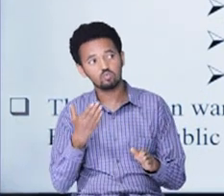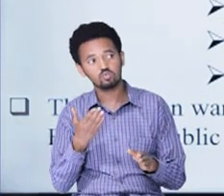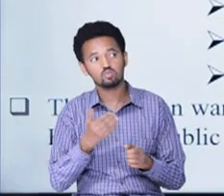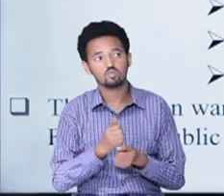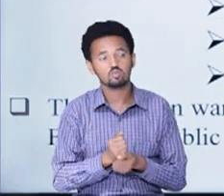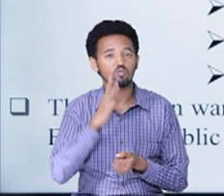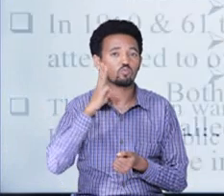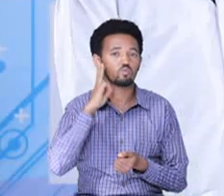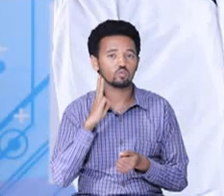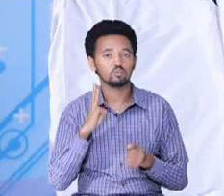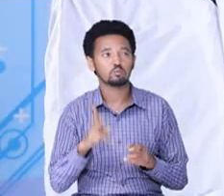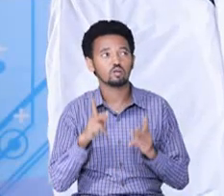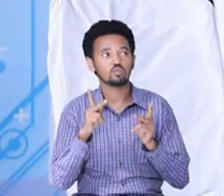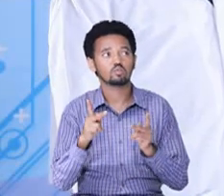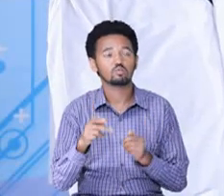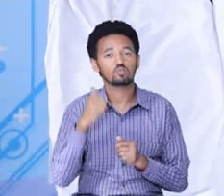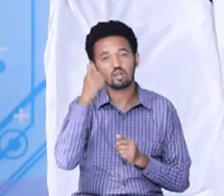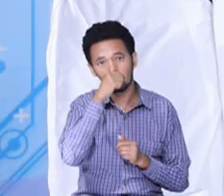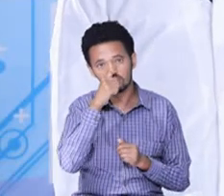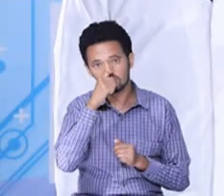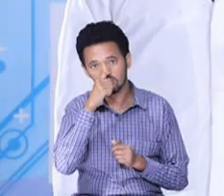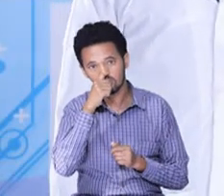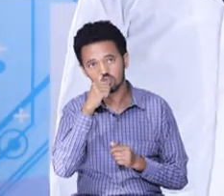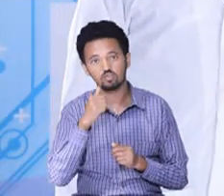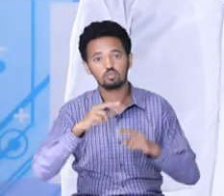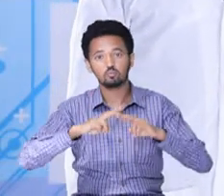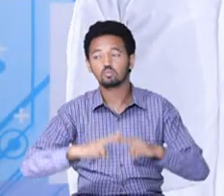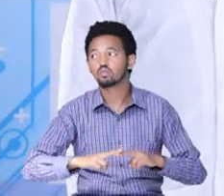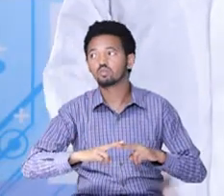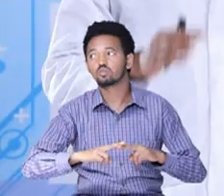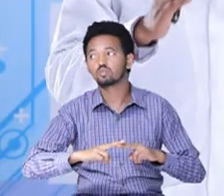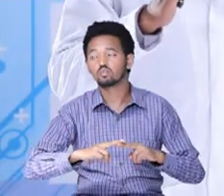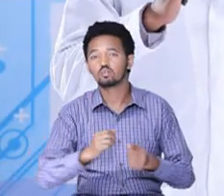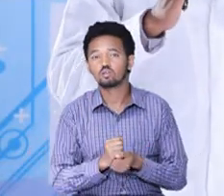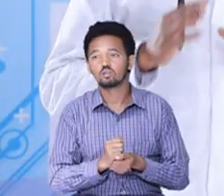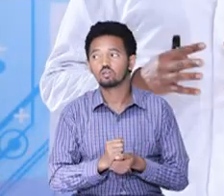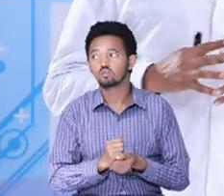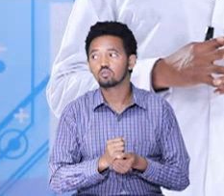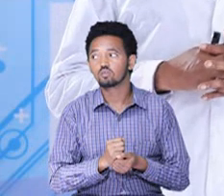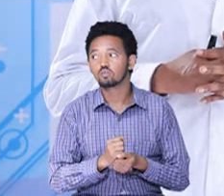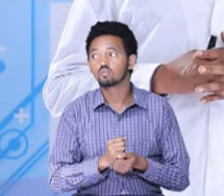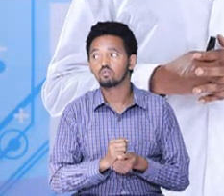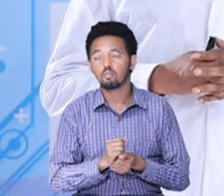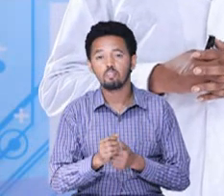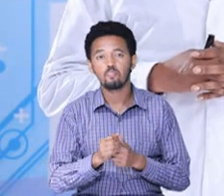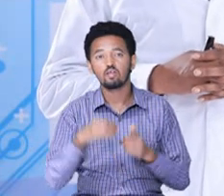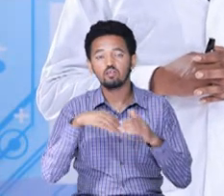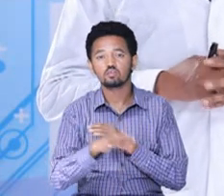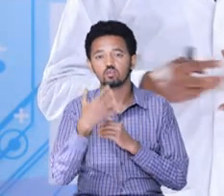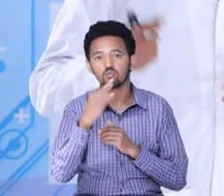France was partly with the Algerian War of Independence. By the way, the Algerian War of Independence was started